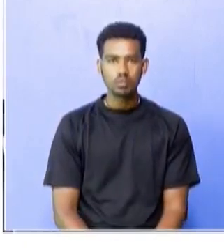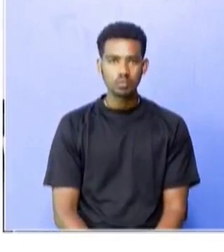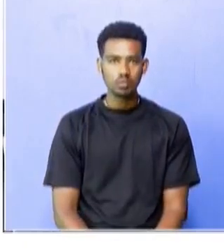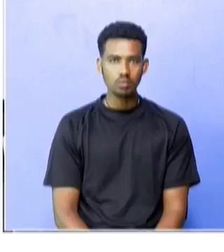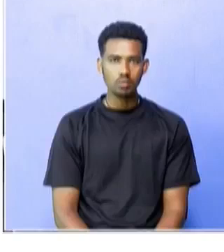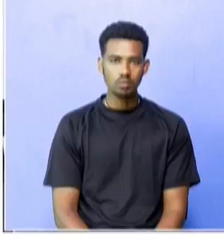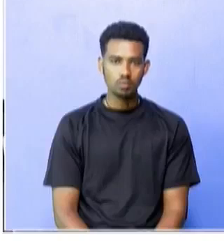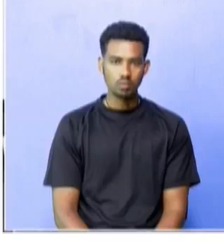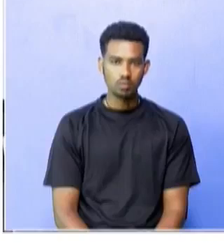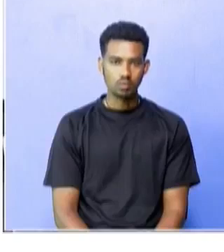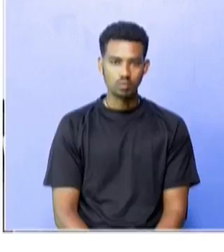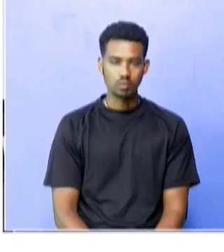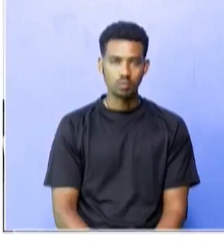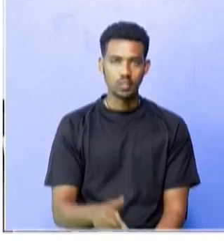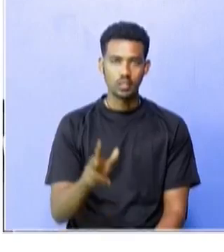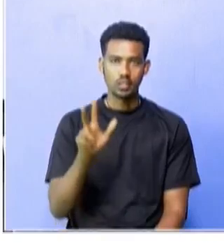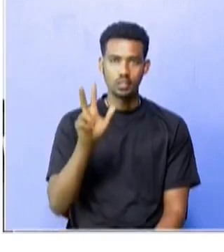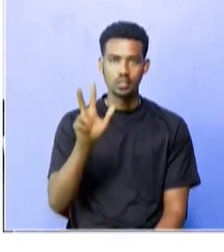closing